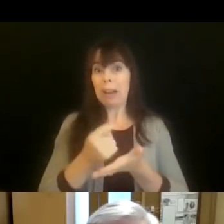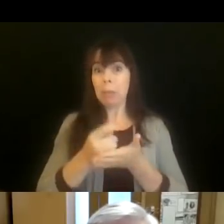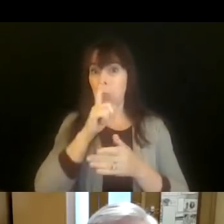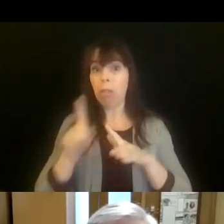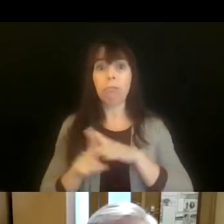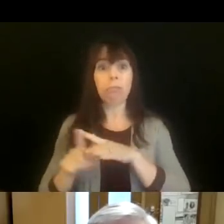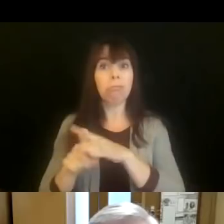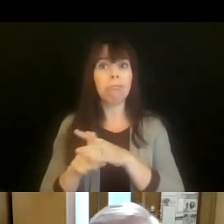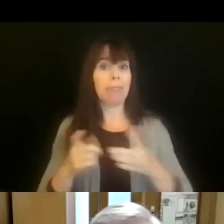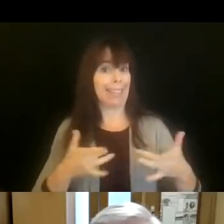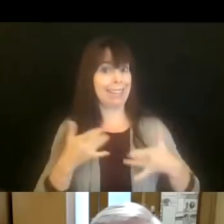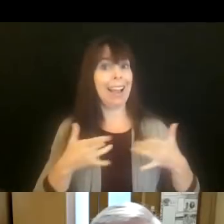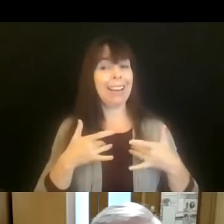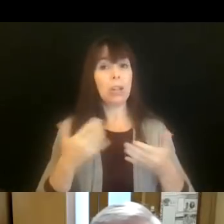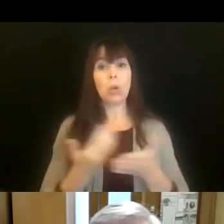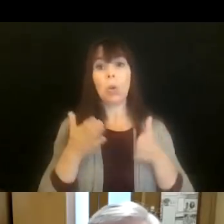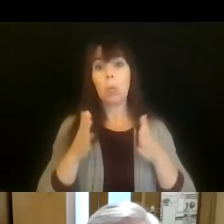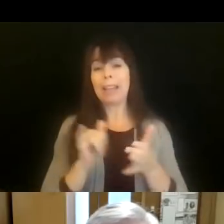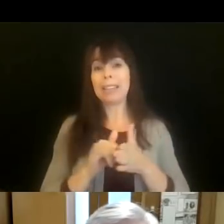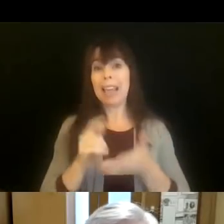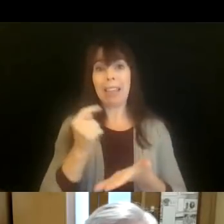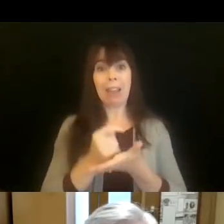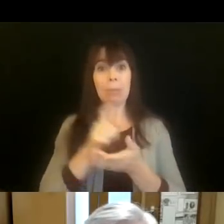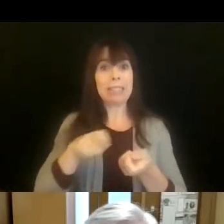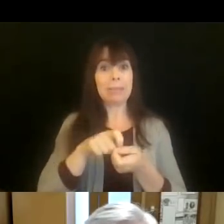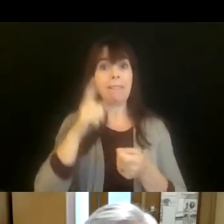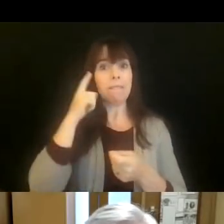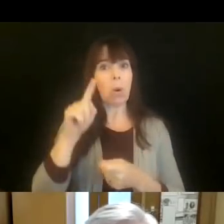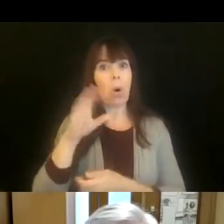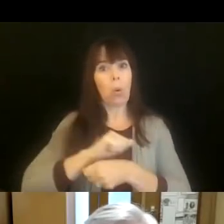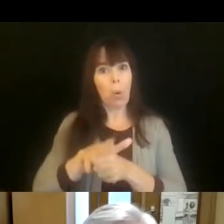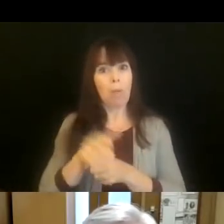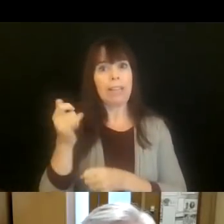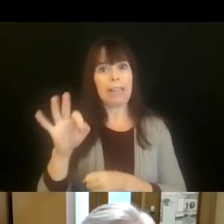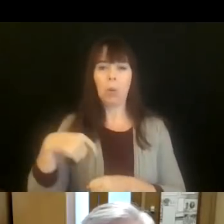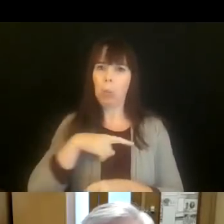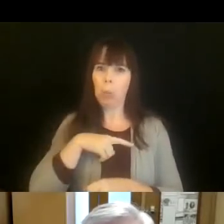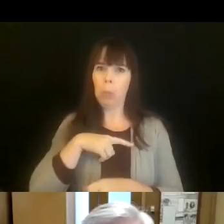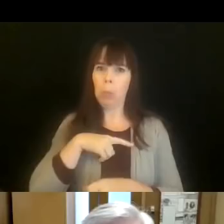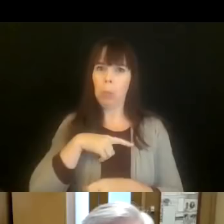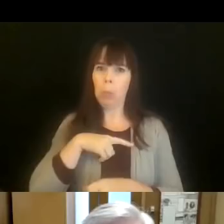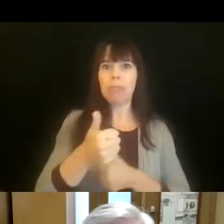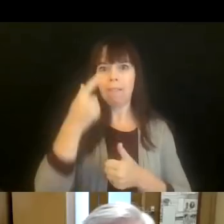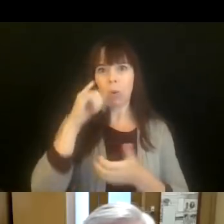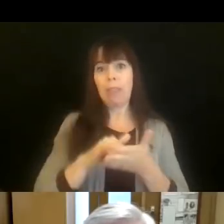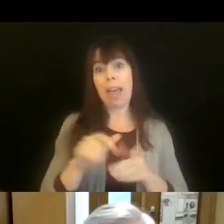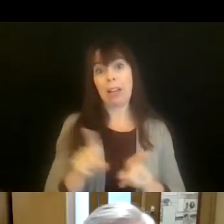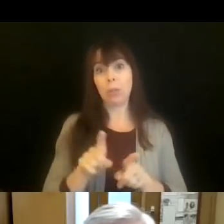wave that is of therapies designed specifically for COVID-19, and we can be leaders in this area as well.